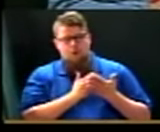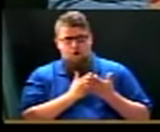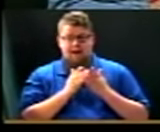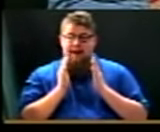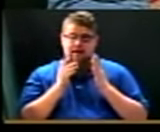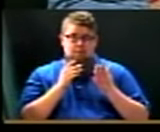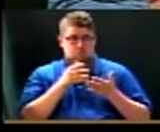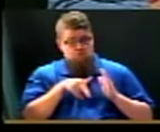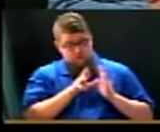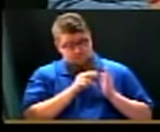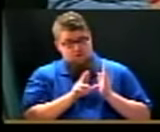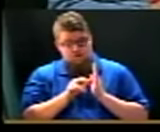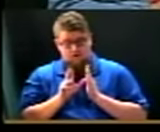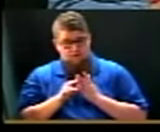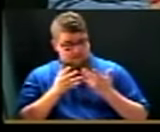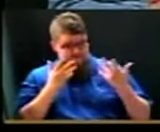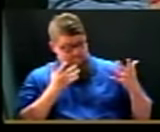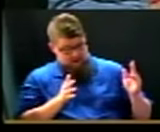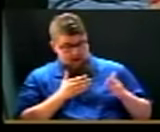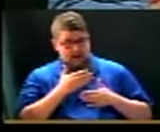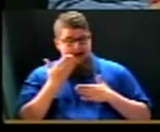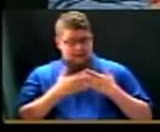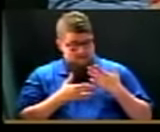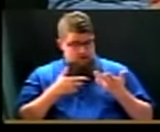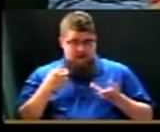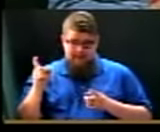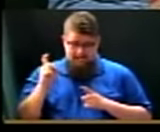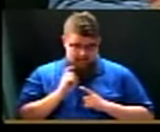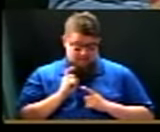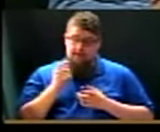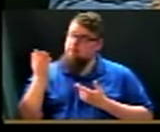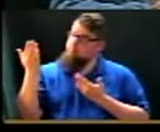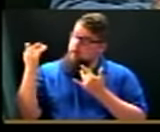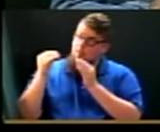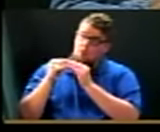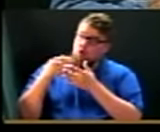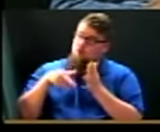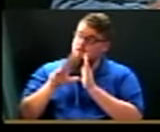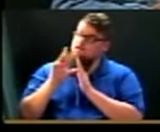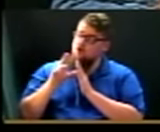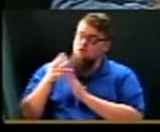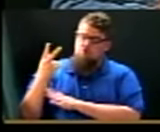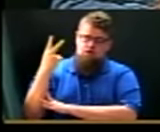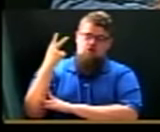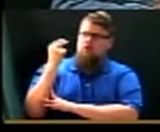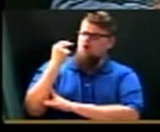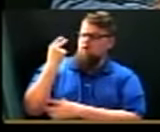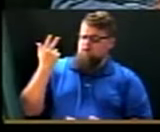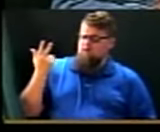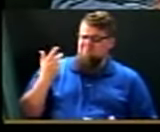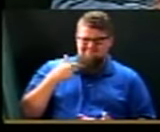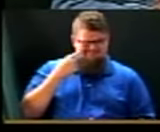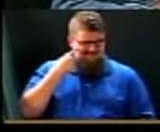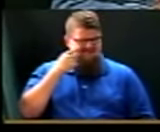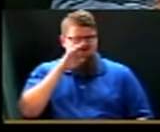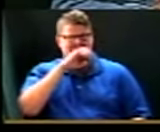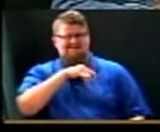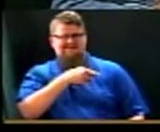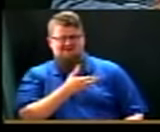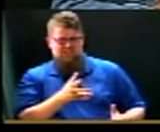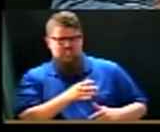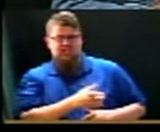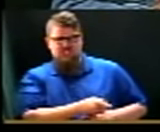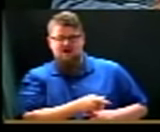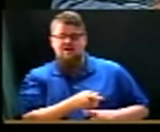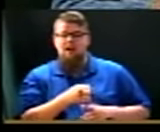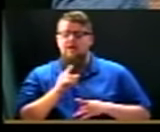state, they completed what they were given. They asked for more to review, and they were told no, which I found strange. And then the